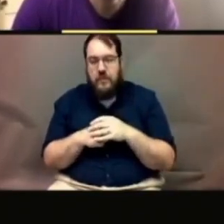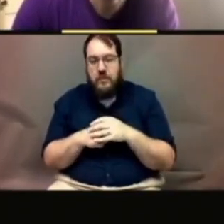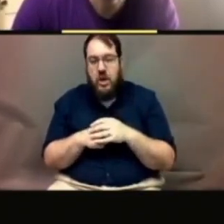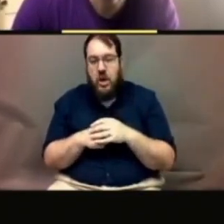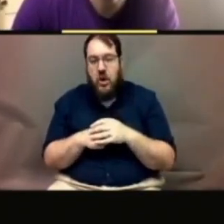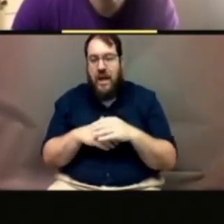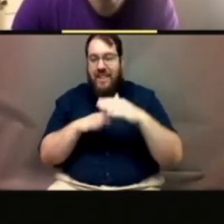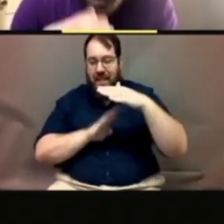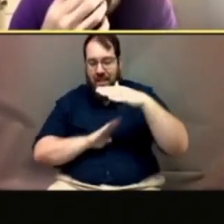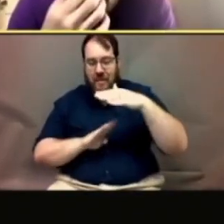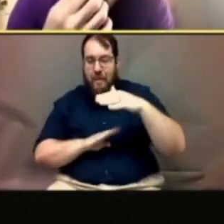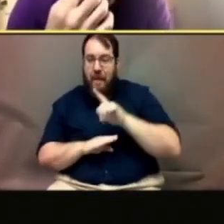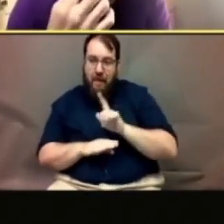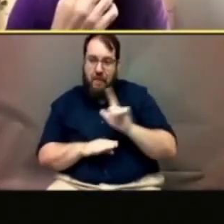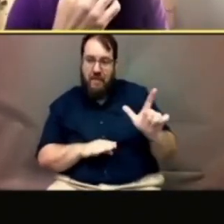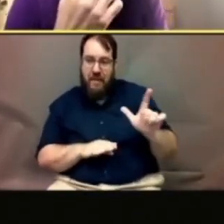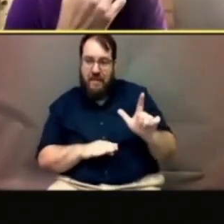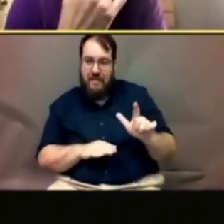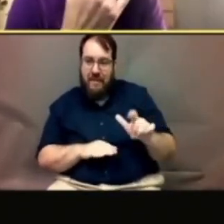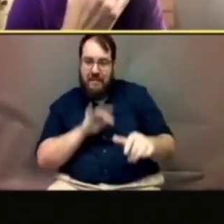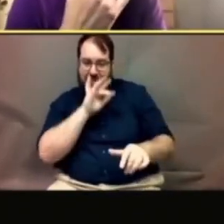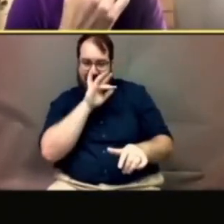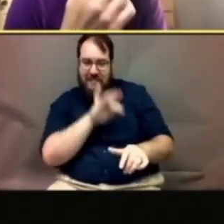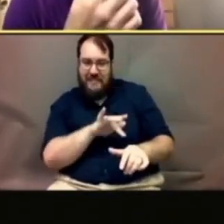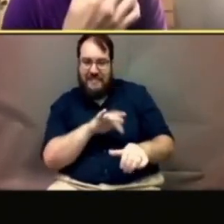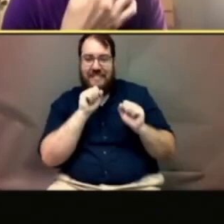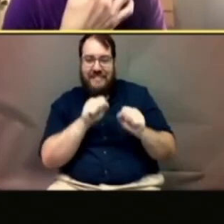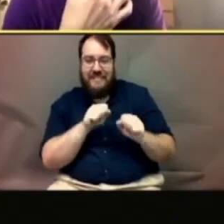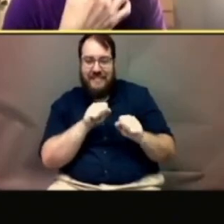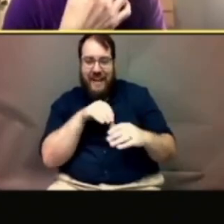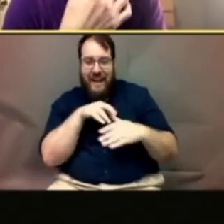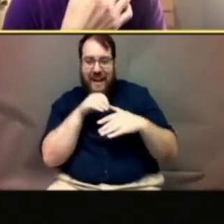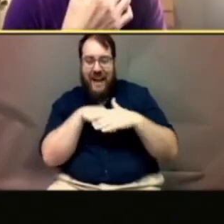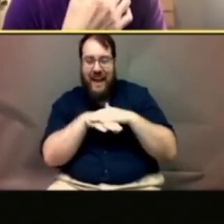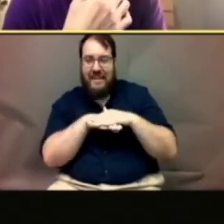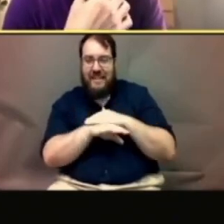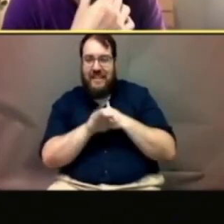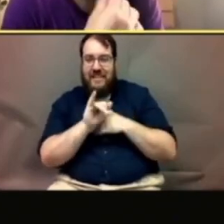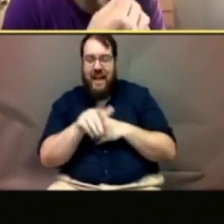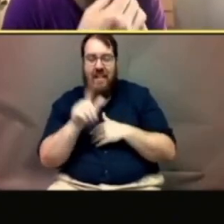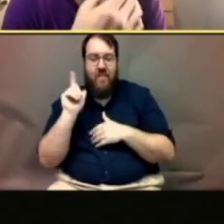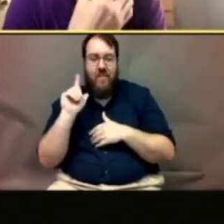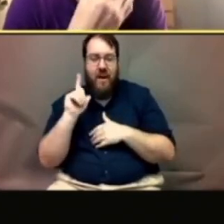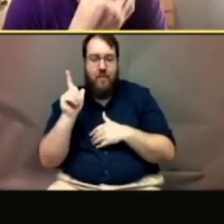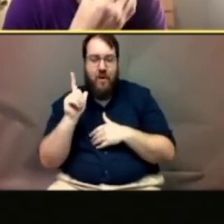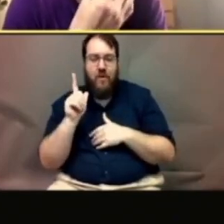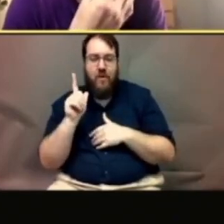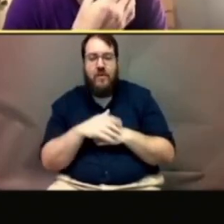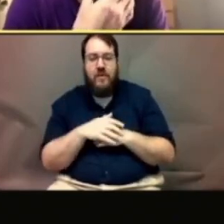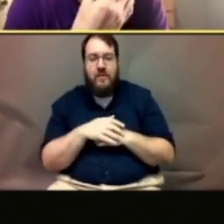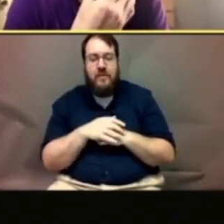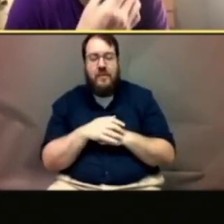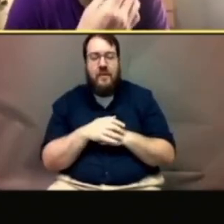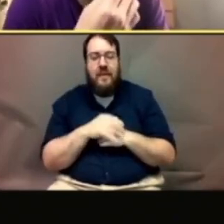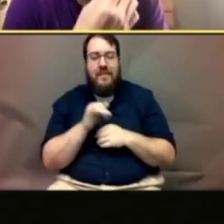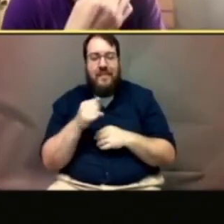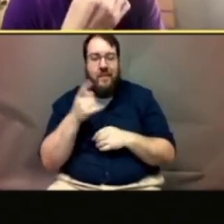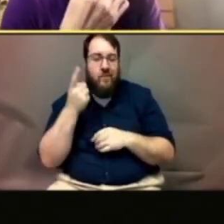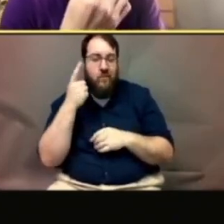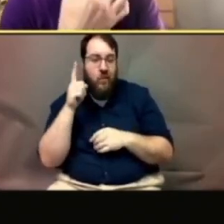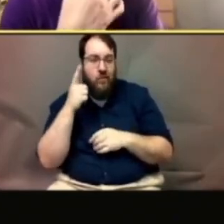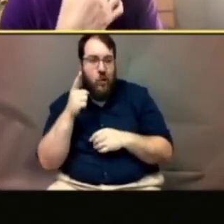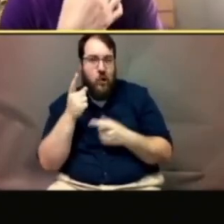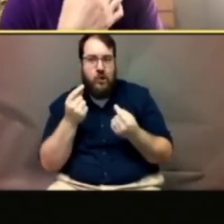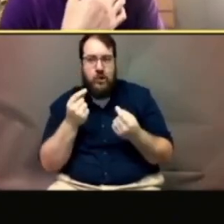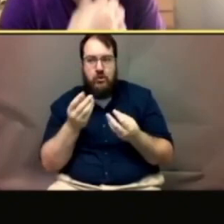left, there's a button you can click to get to the extension library. These are more blocks for doing more things. One of them,